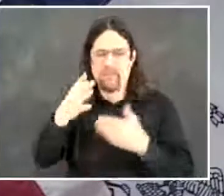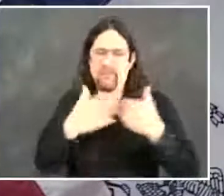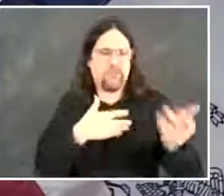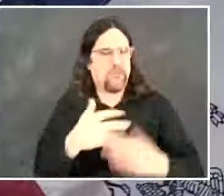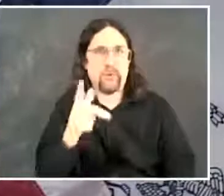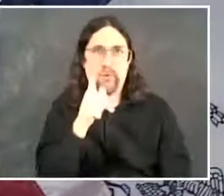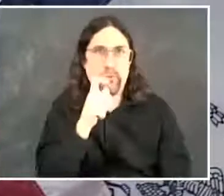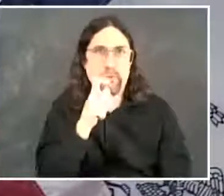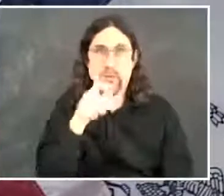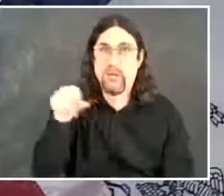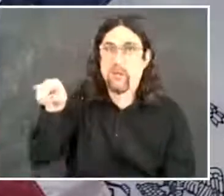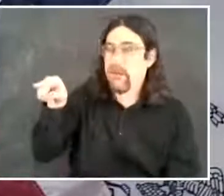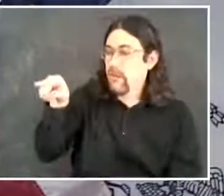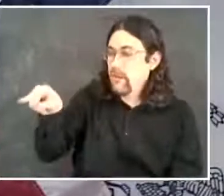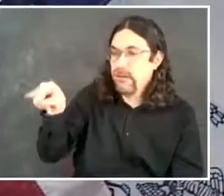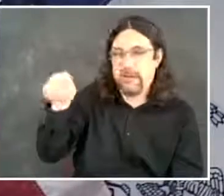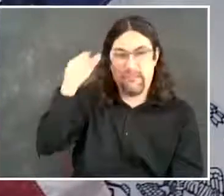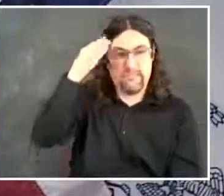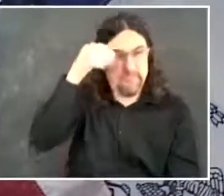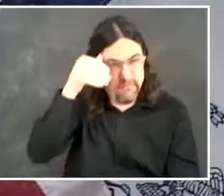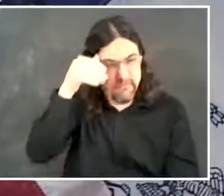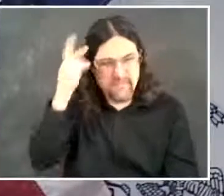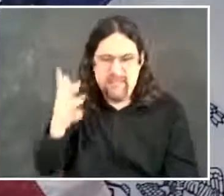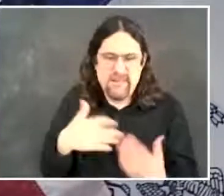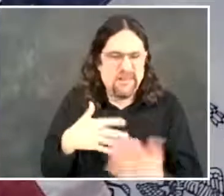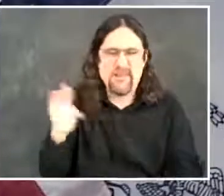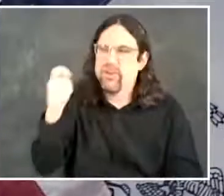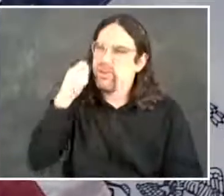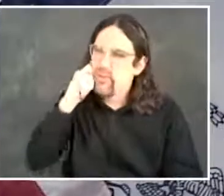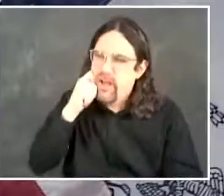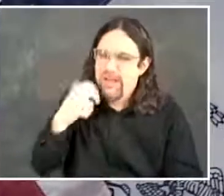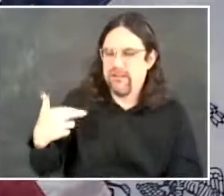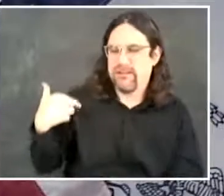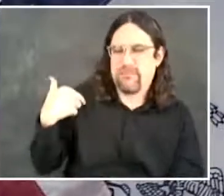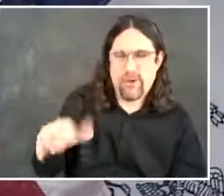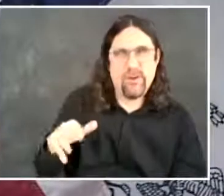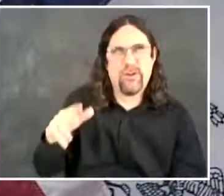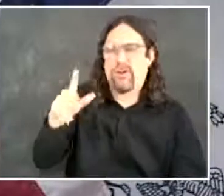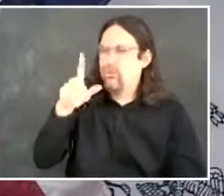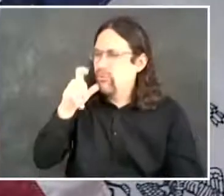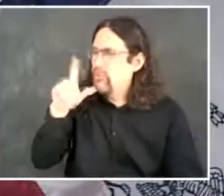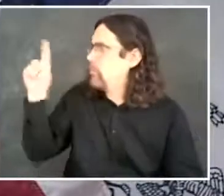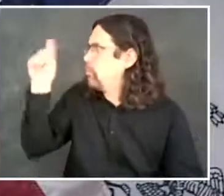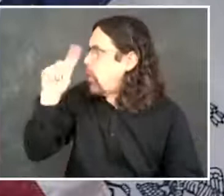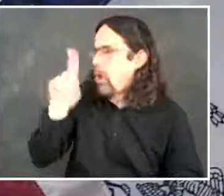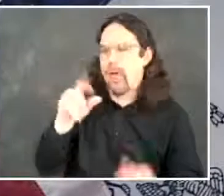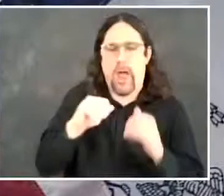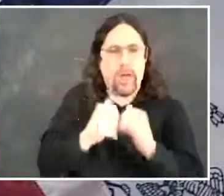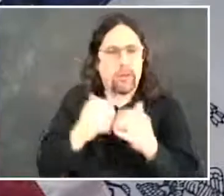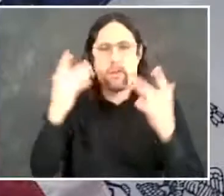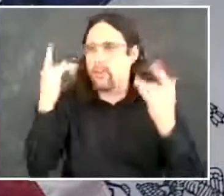Doctors, on the environmental impact on the PPEs, any insights, or else we can look into that and get back later?